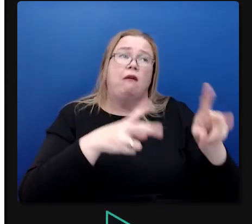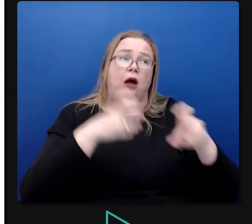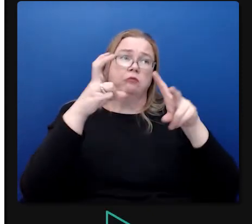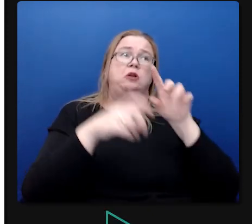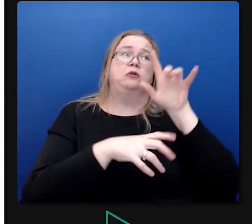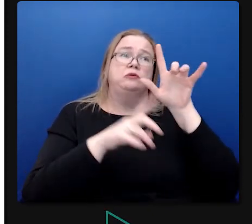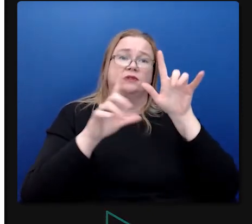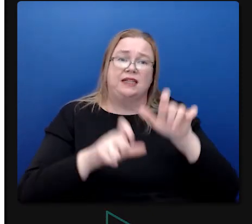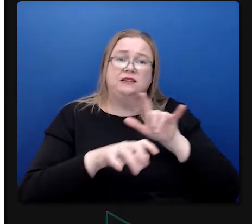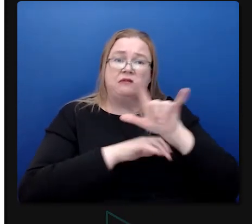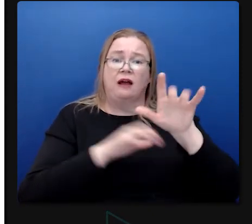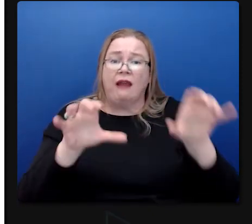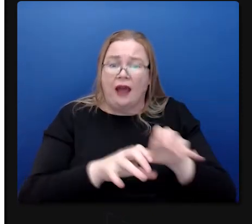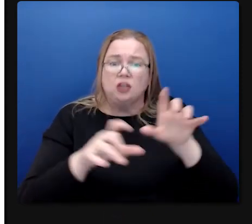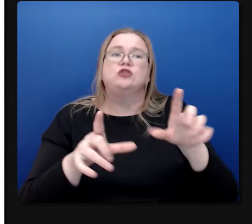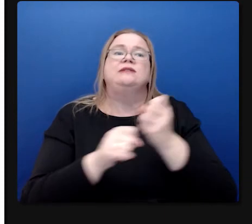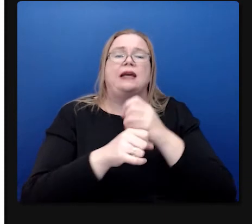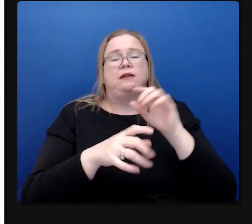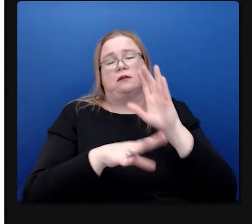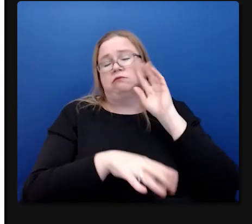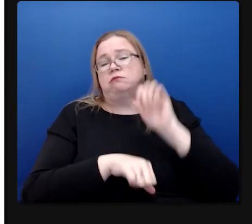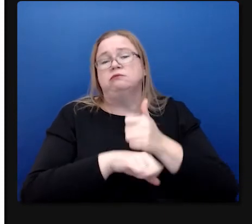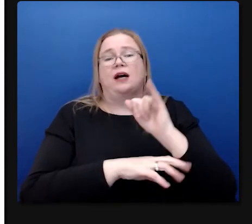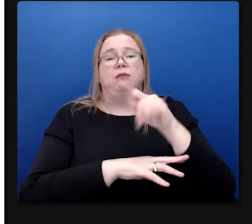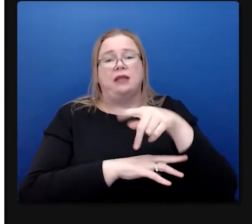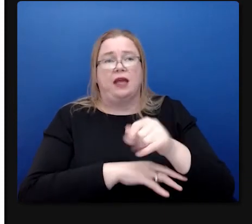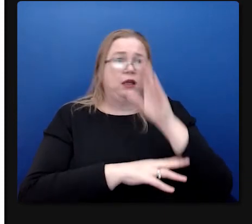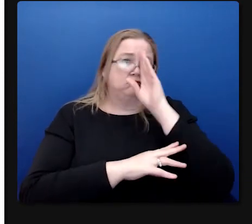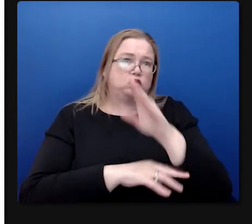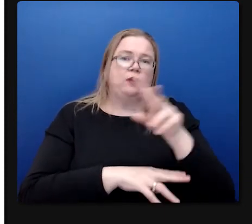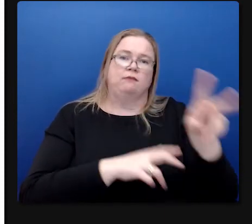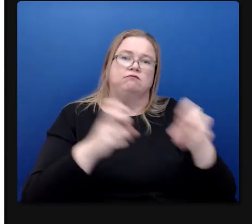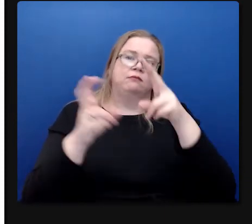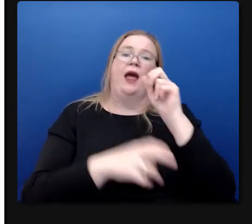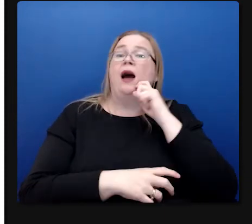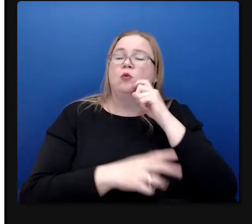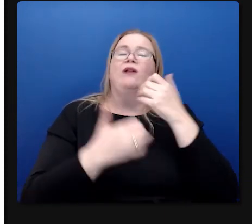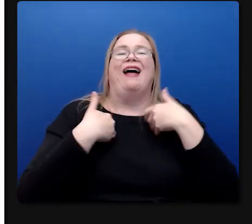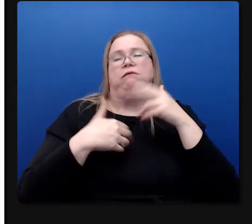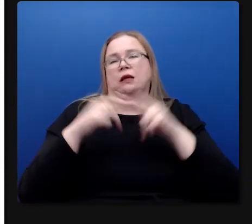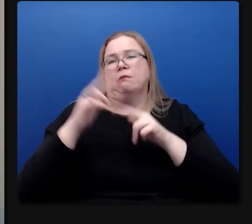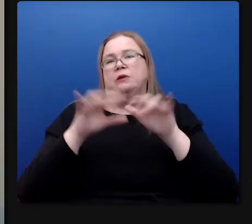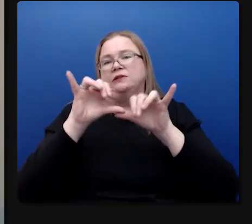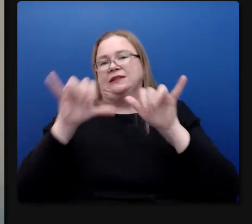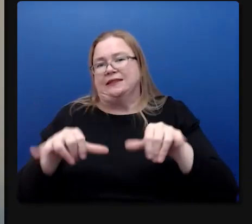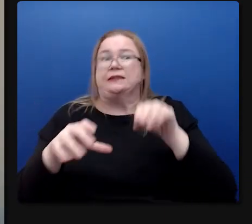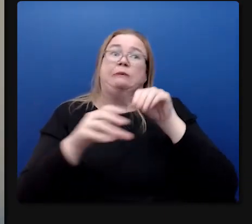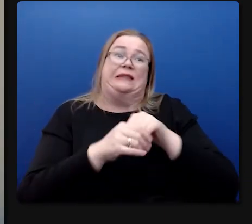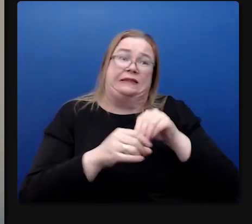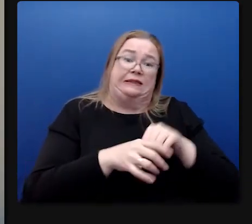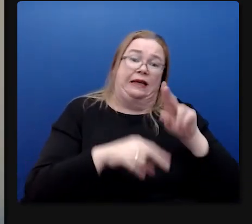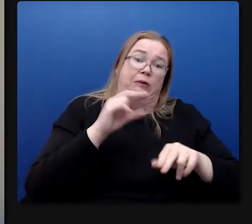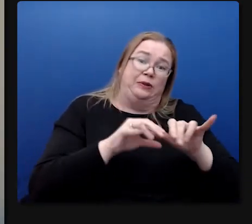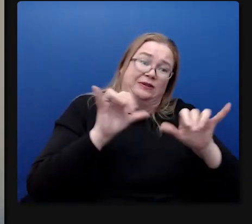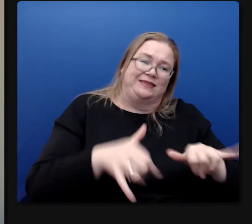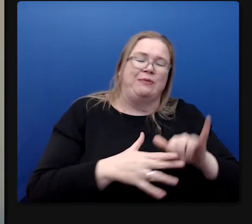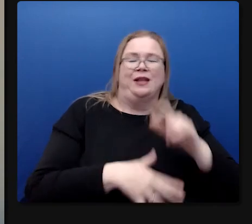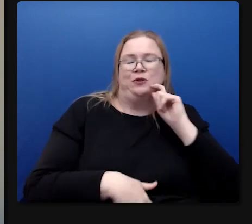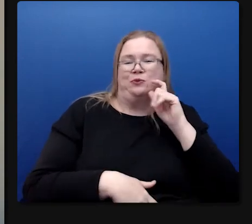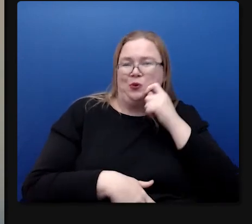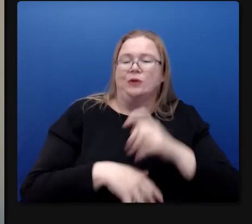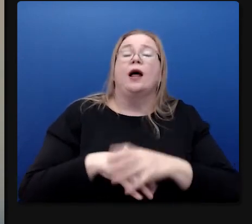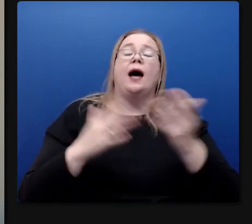upload to TestFlight action, which will take the generated IPA and upload it straight to Apple. So we sort of have a build system within our build system, which is pretty